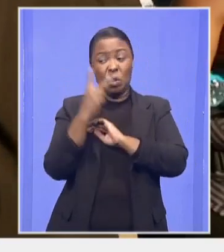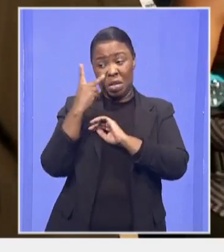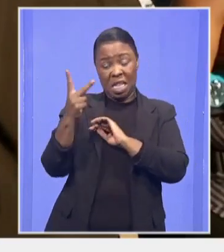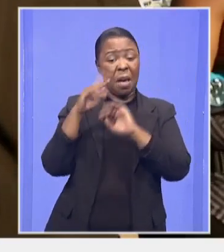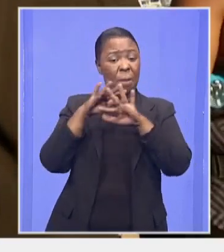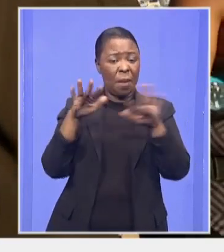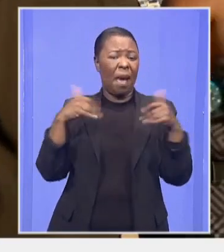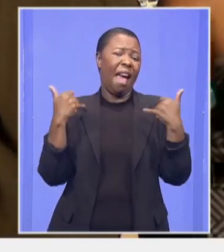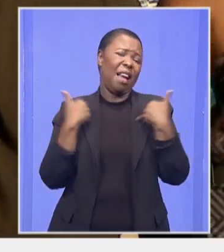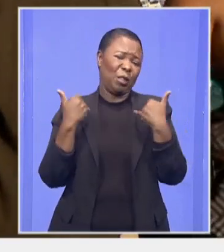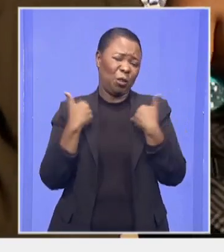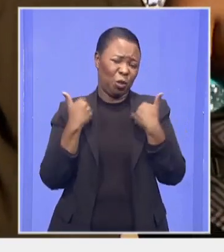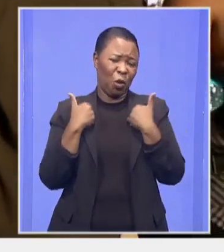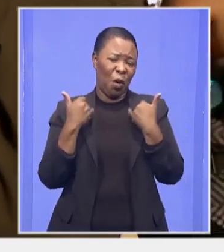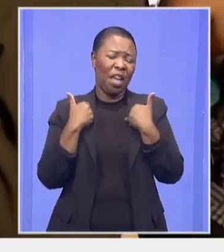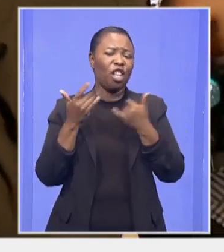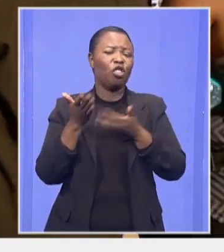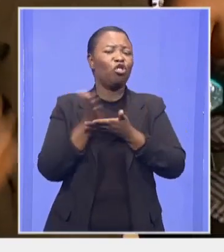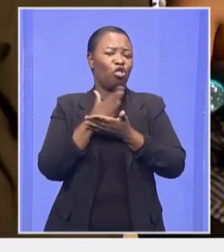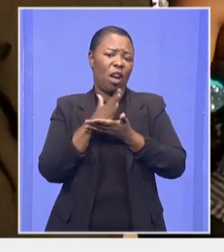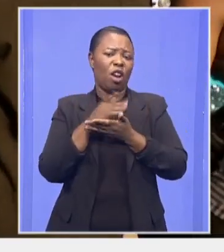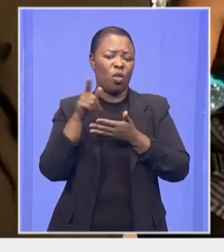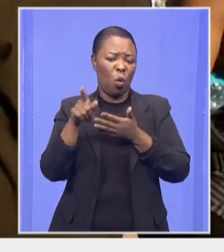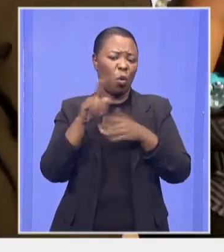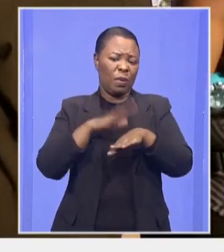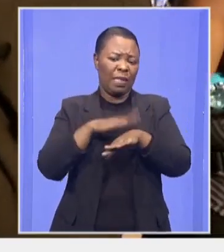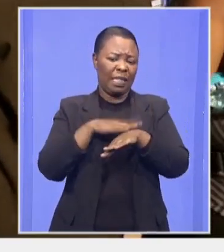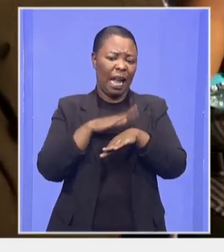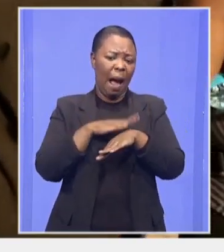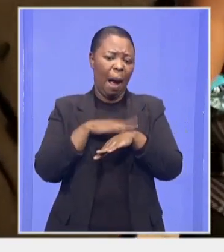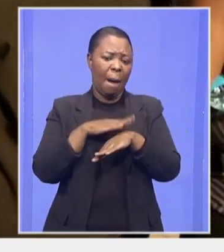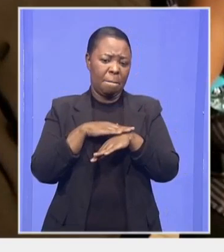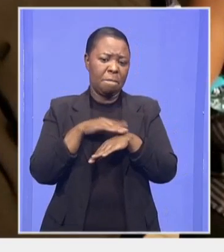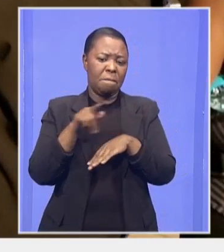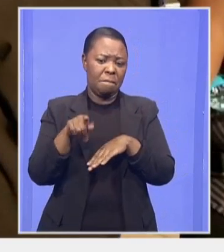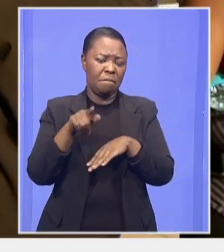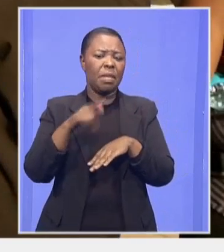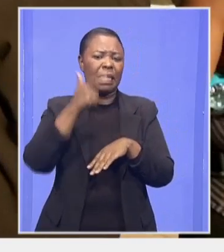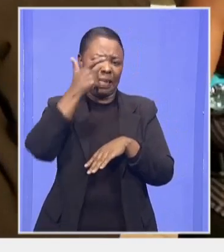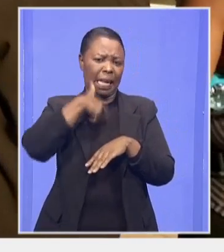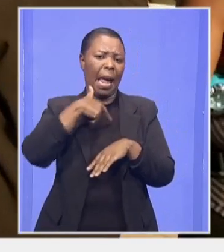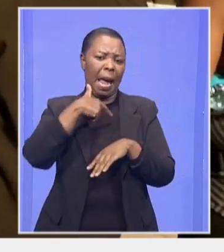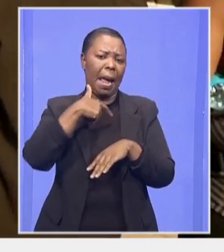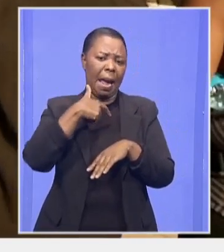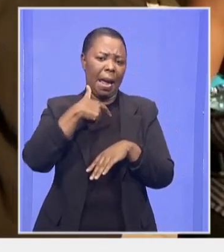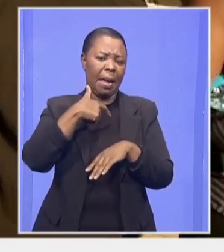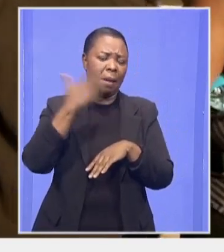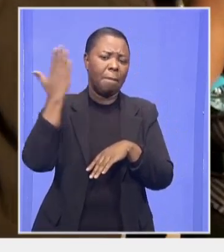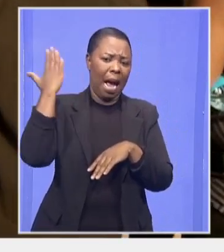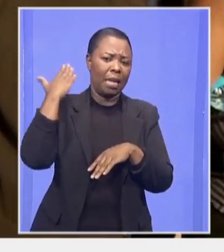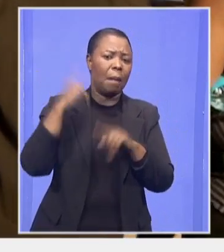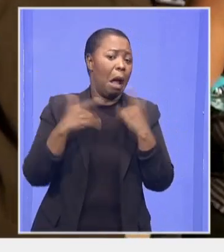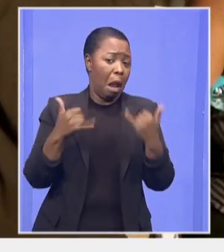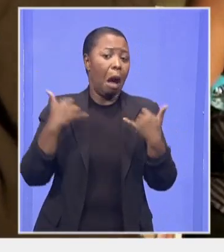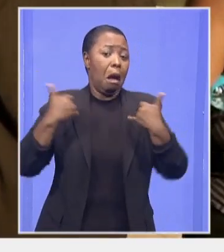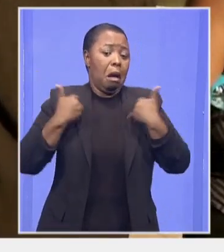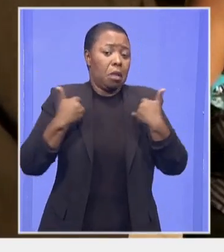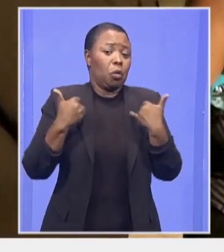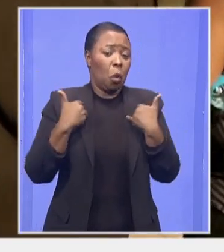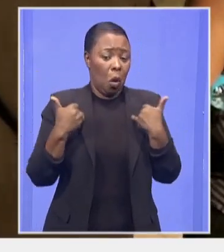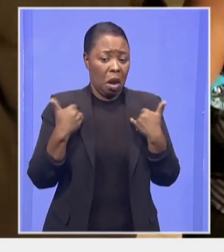just relishing those moments of a very sad past, but they are now enjoying and also taking part in a